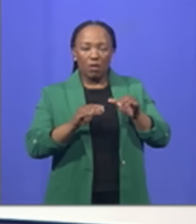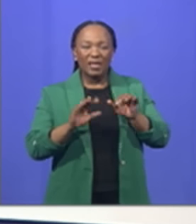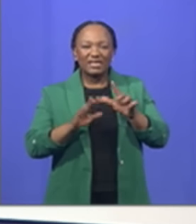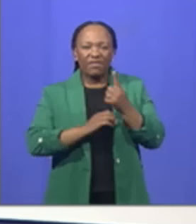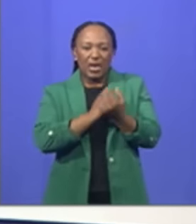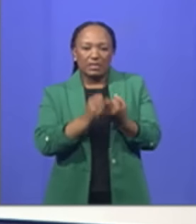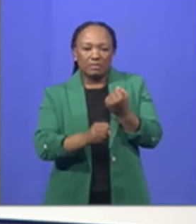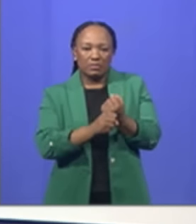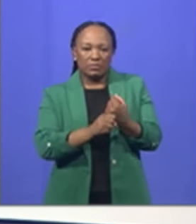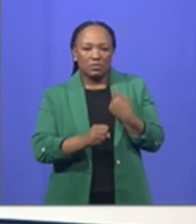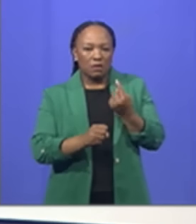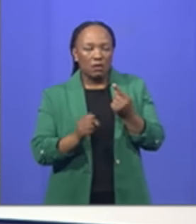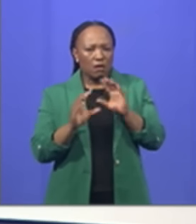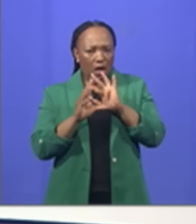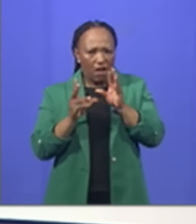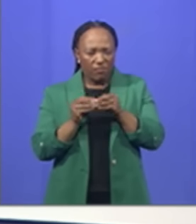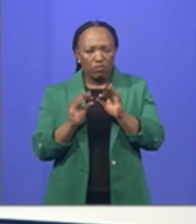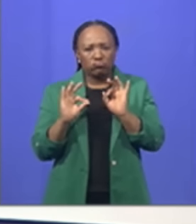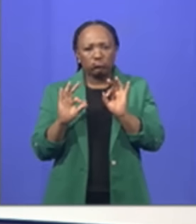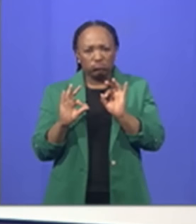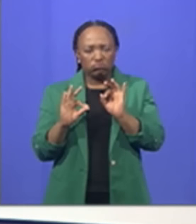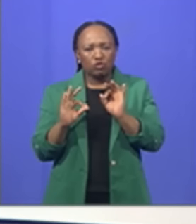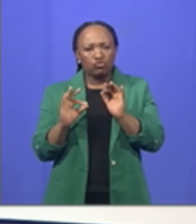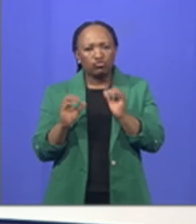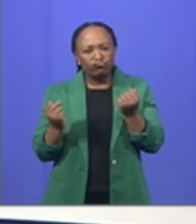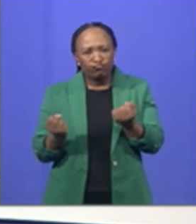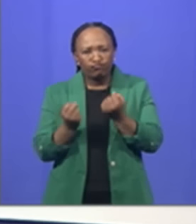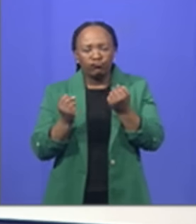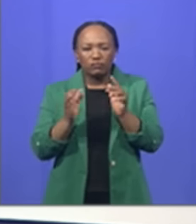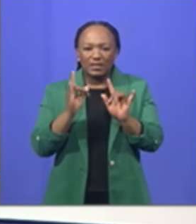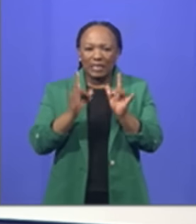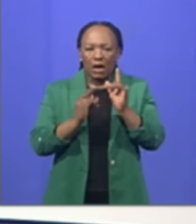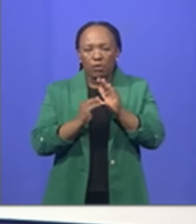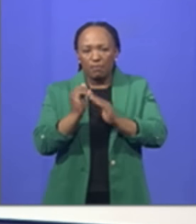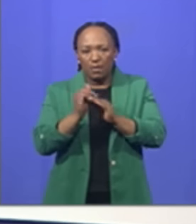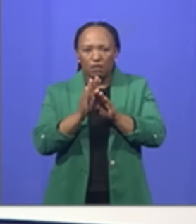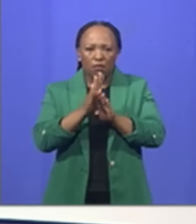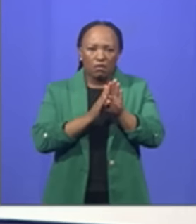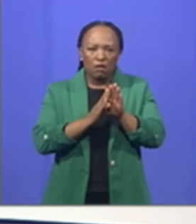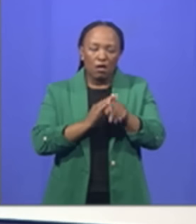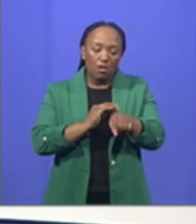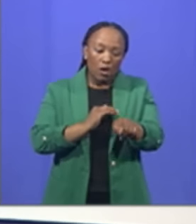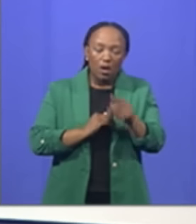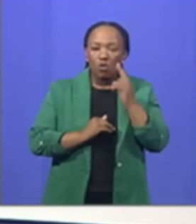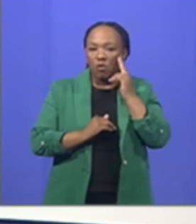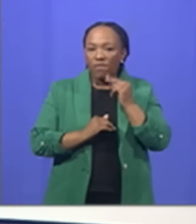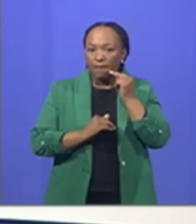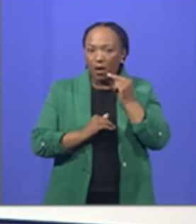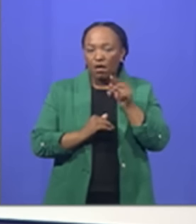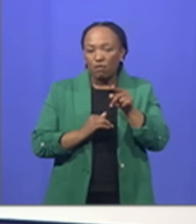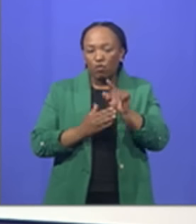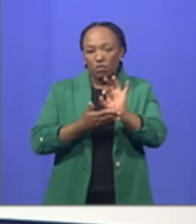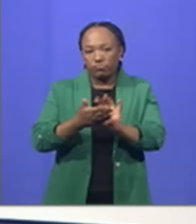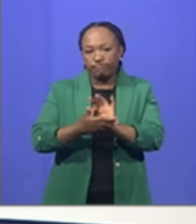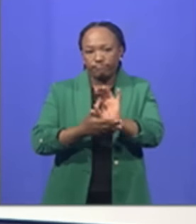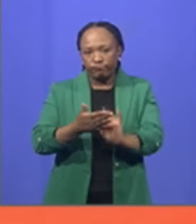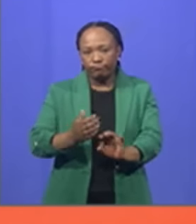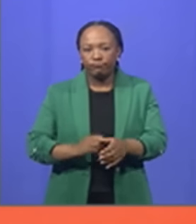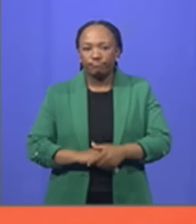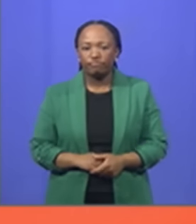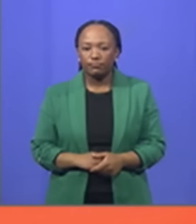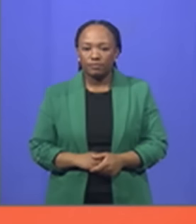šupa o na le tšohle go tsošološa le go aga toropo leswa ge go lebile dikgethong ka dibatsela.